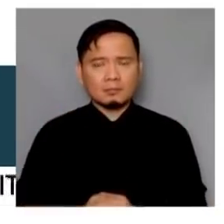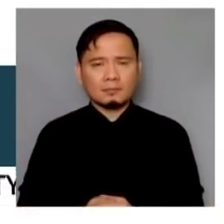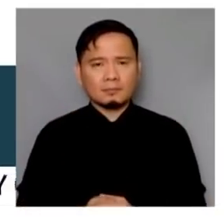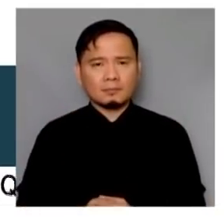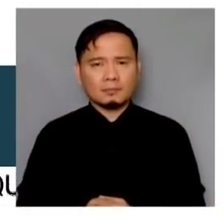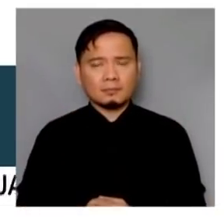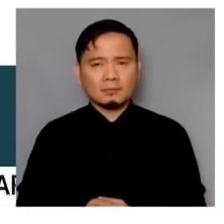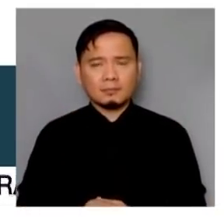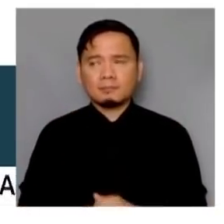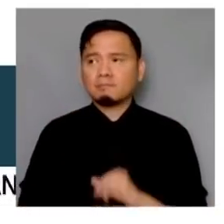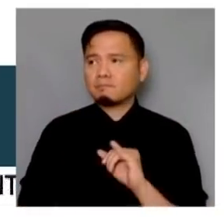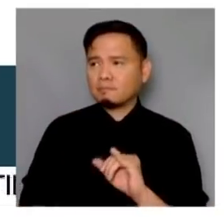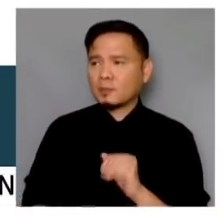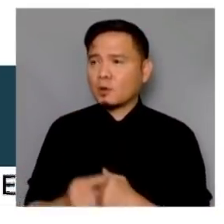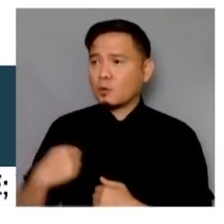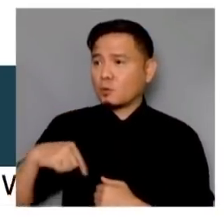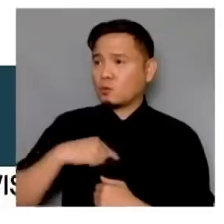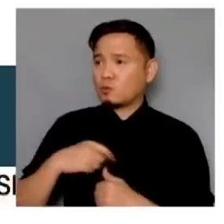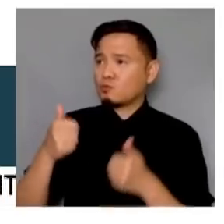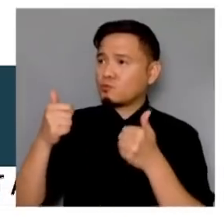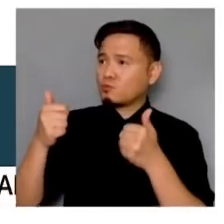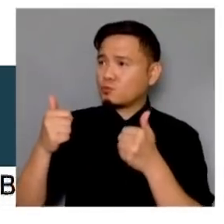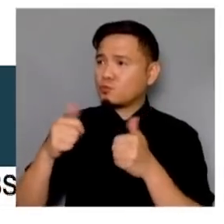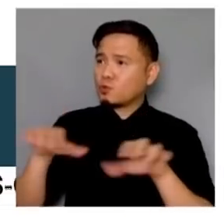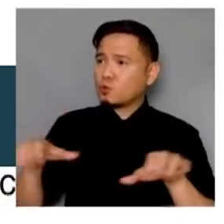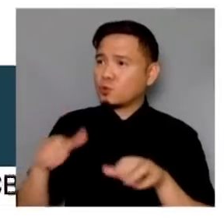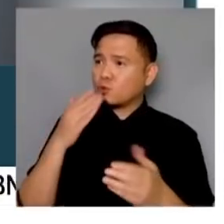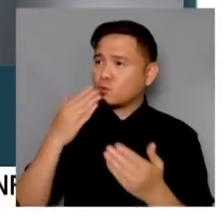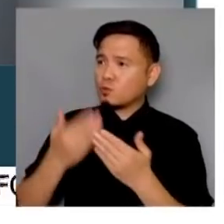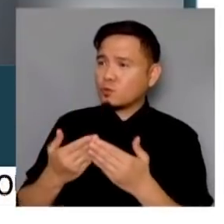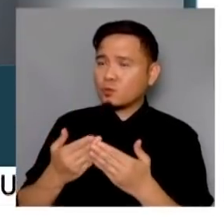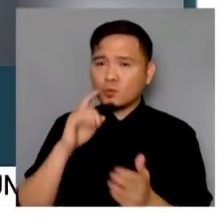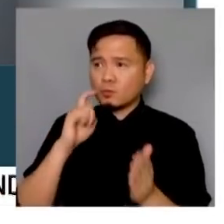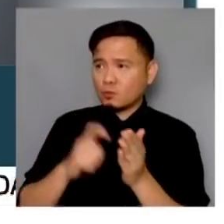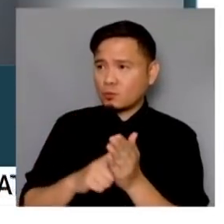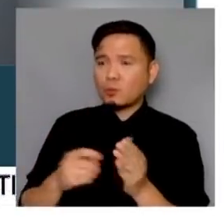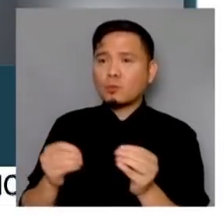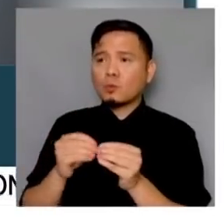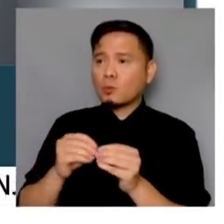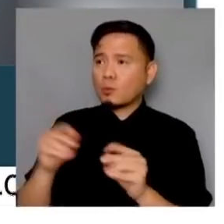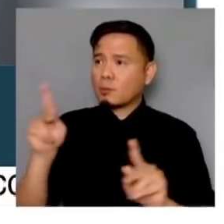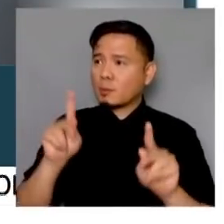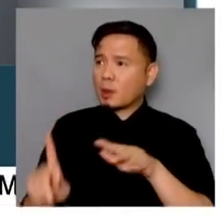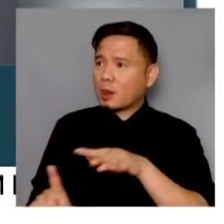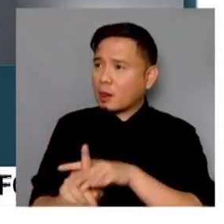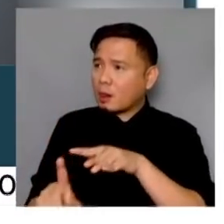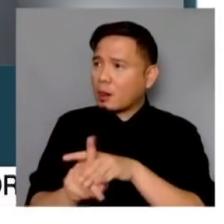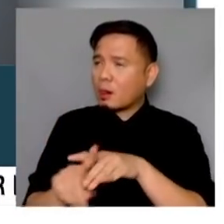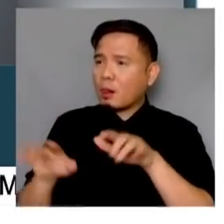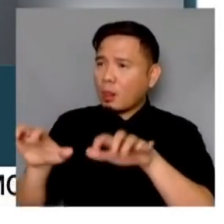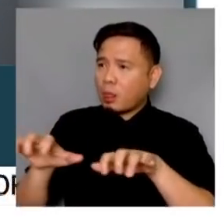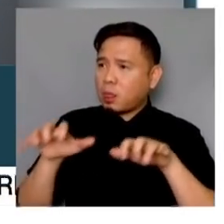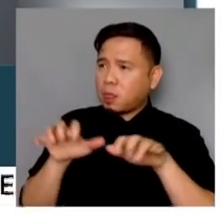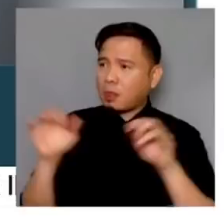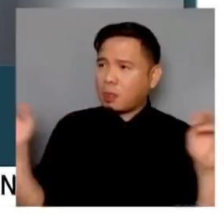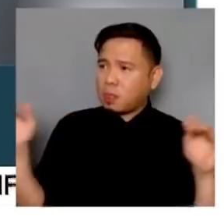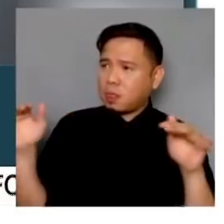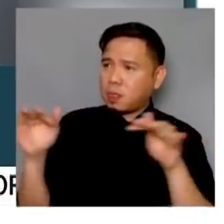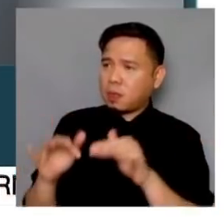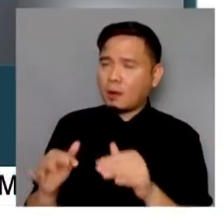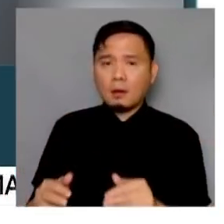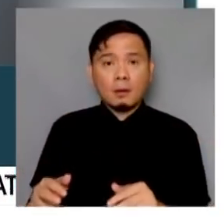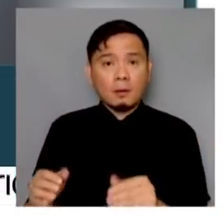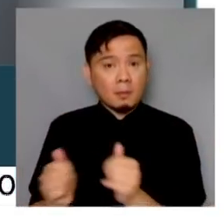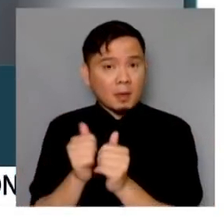Yes, we are doing very well, and crowds are getting bigger. Our candidate and his supporters are getting more